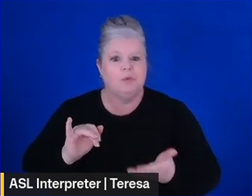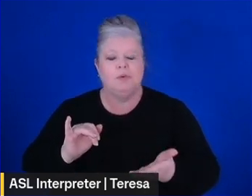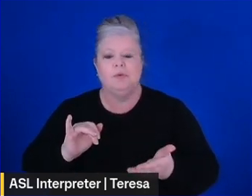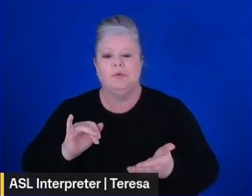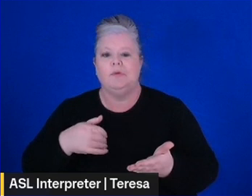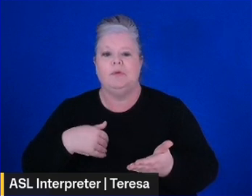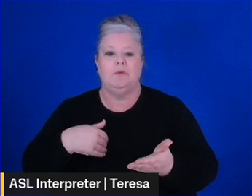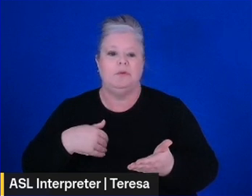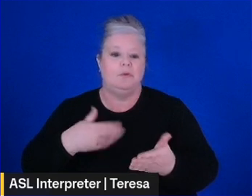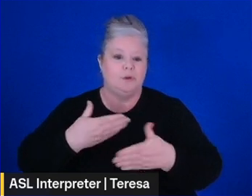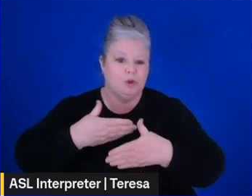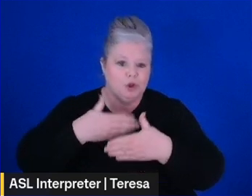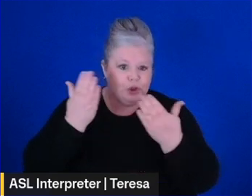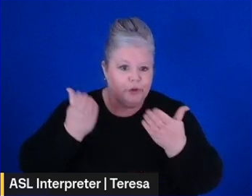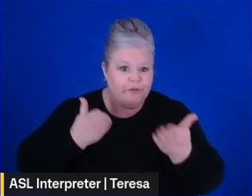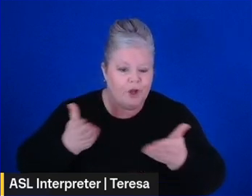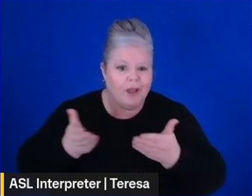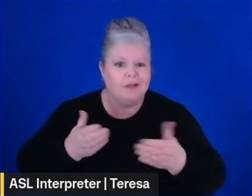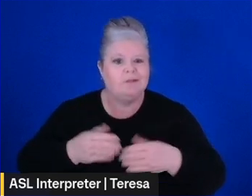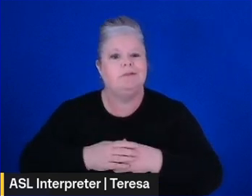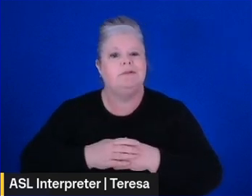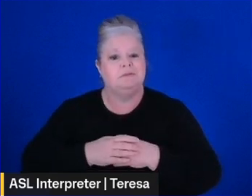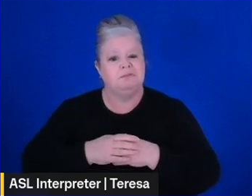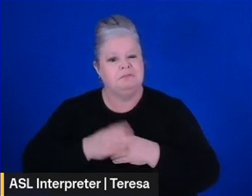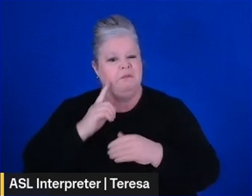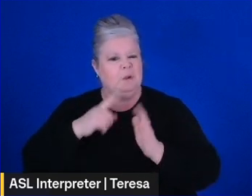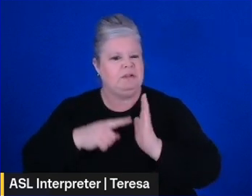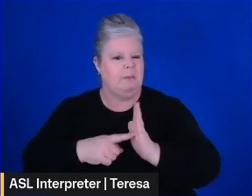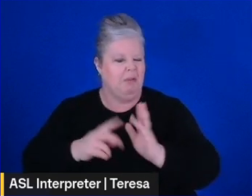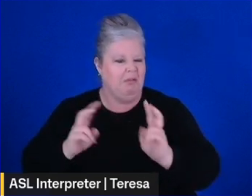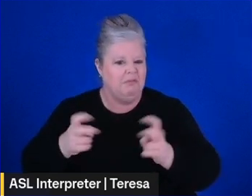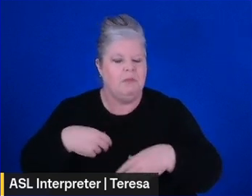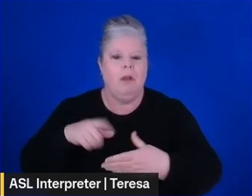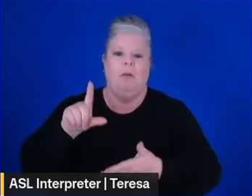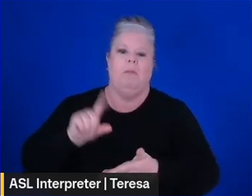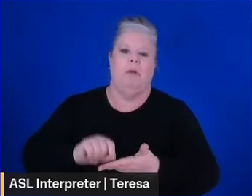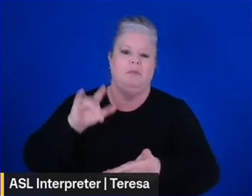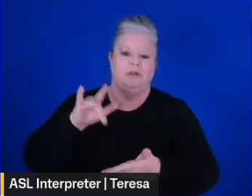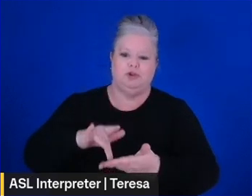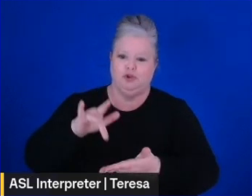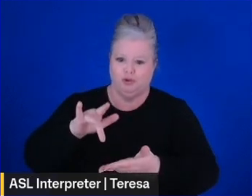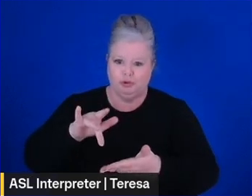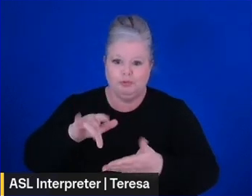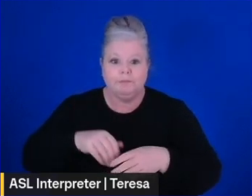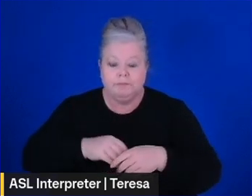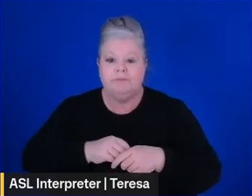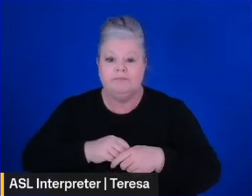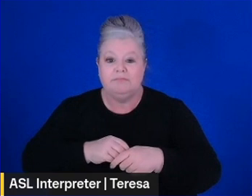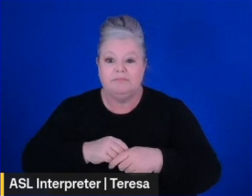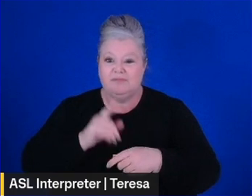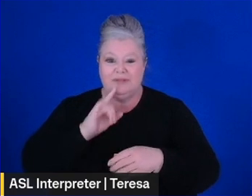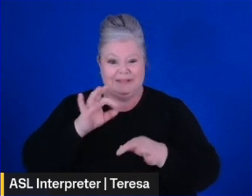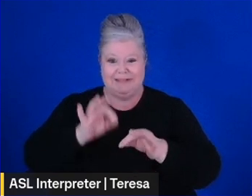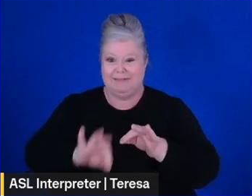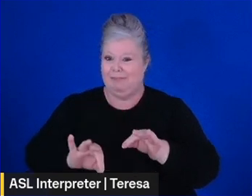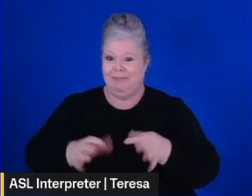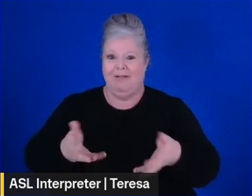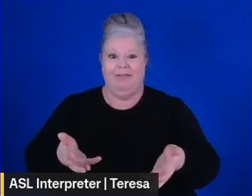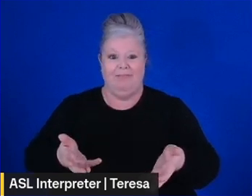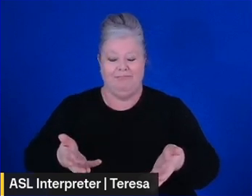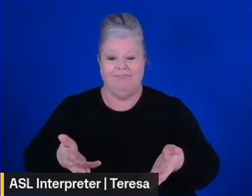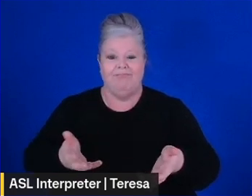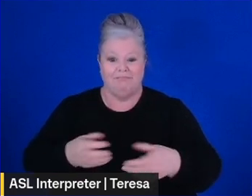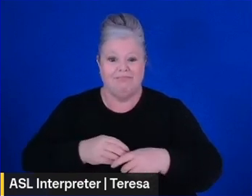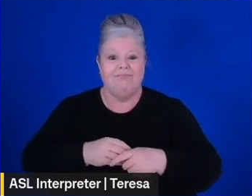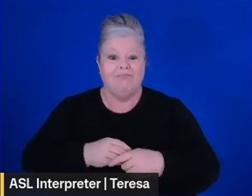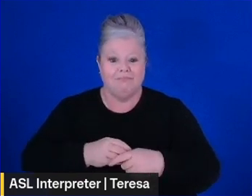serverless and Azure, for example, and publish the template. So it's really simple.